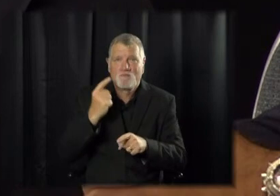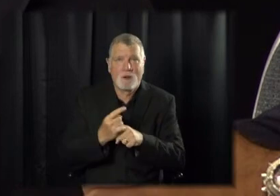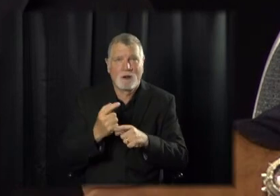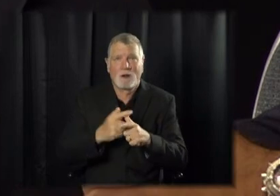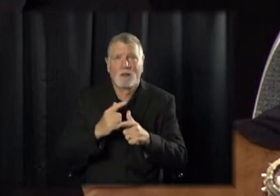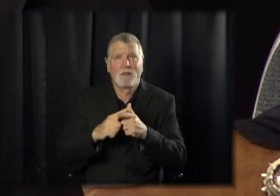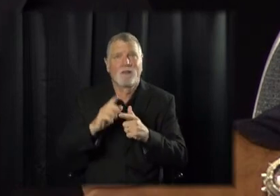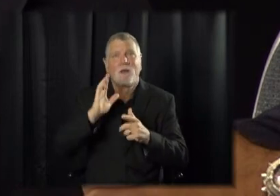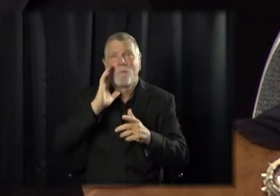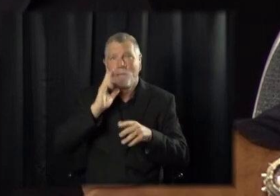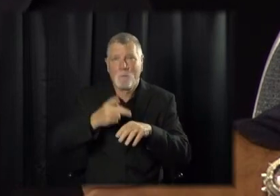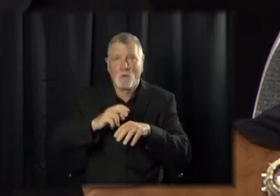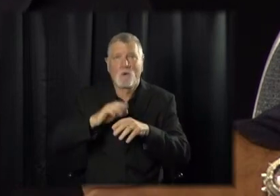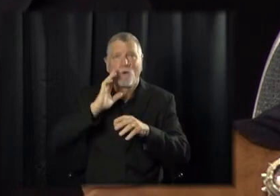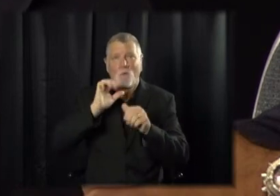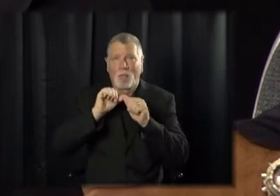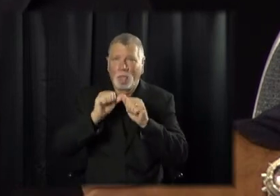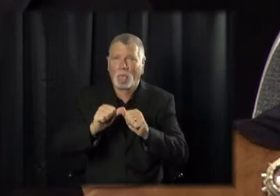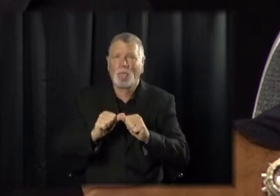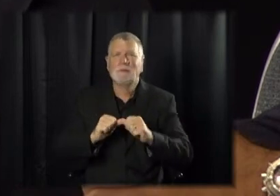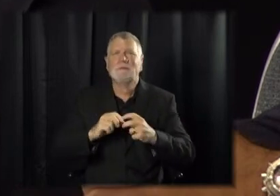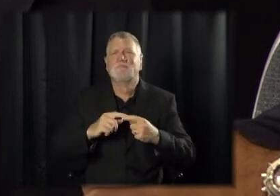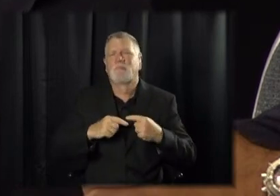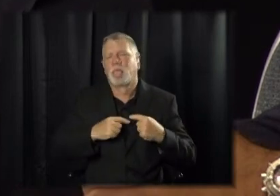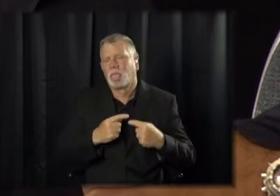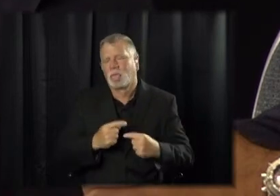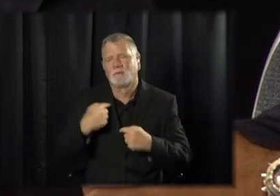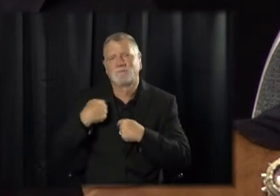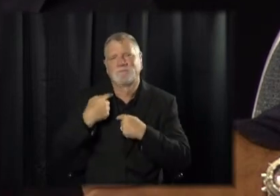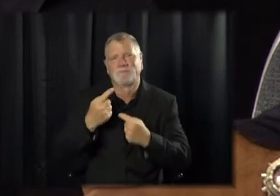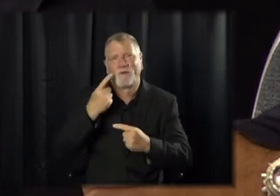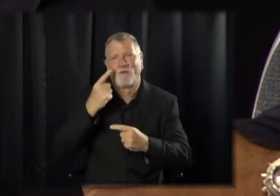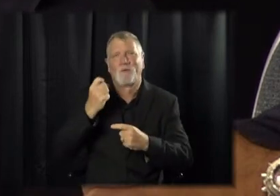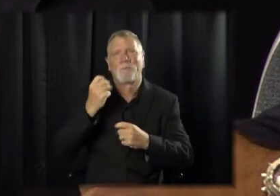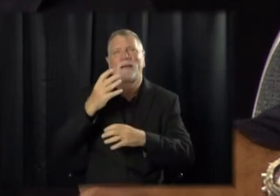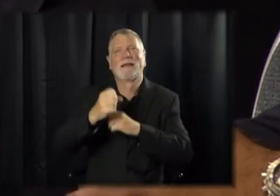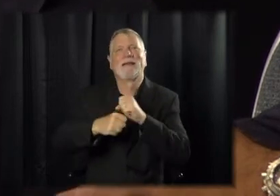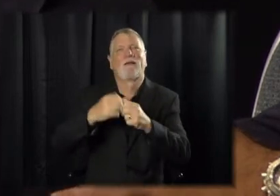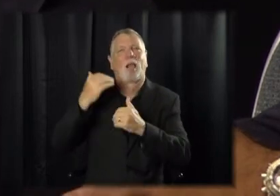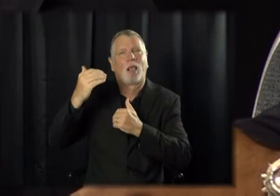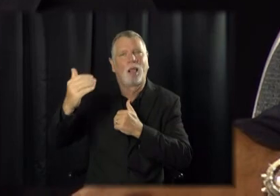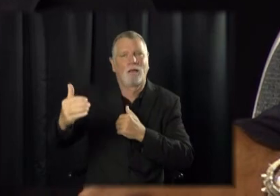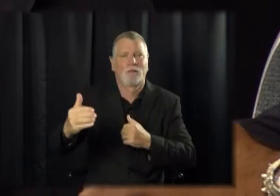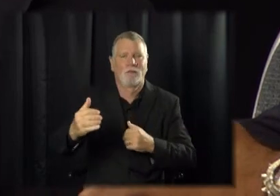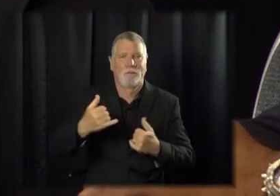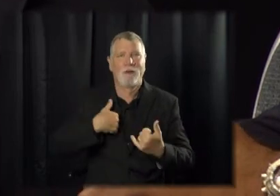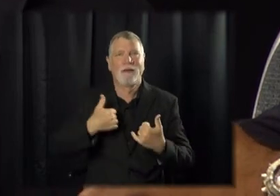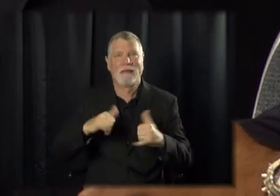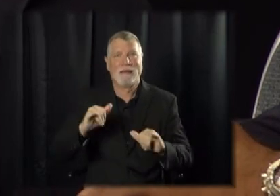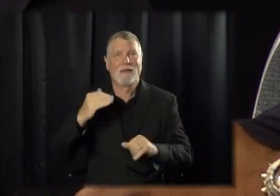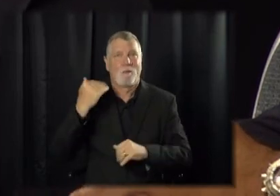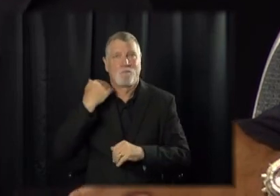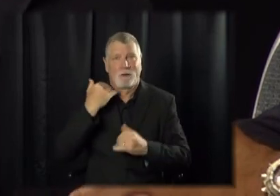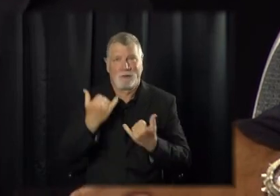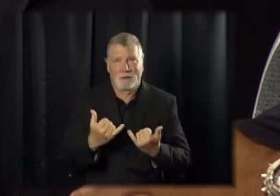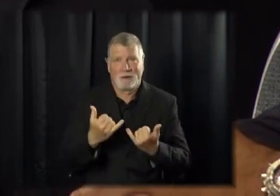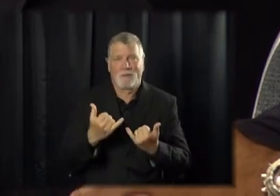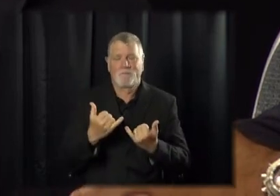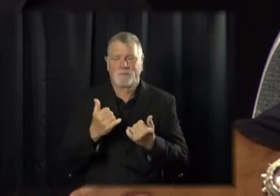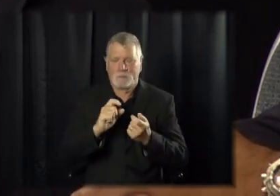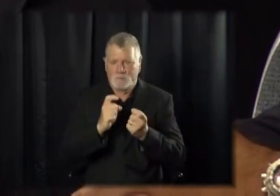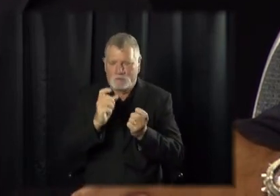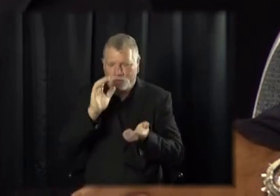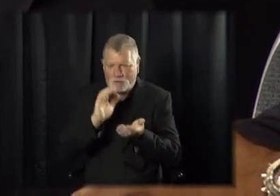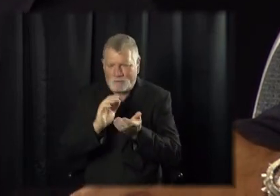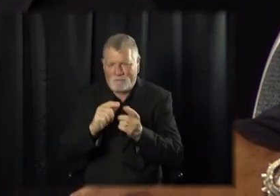to continue to struggle for decades to come. There's an opportunity. We're going through bankruptcy right now. We're right-sizing the